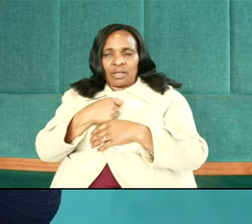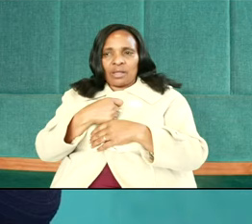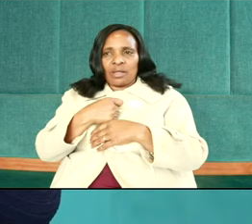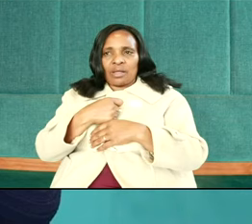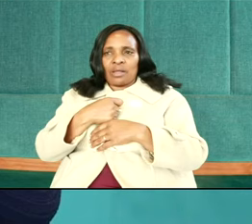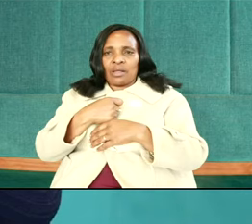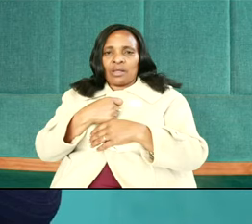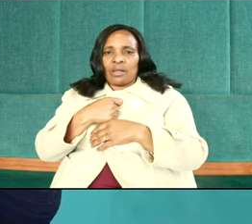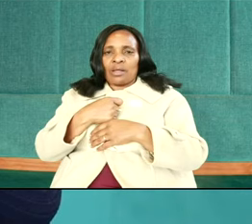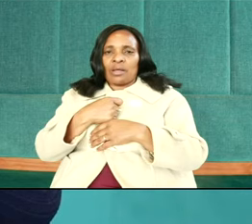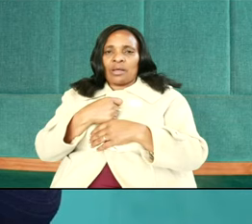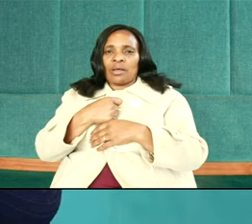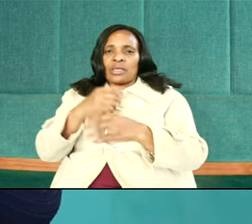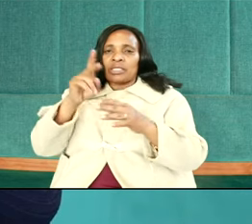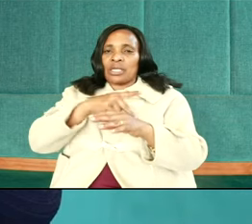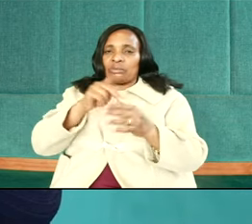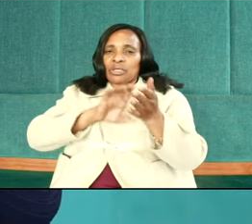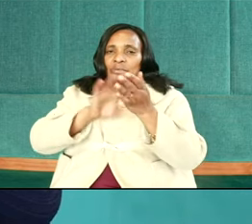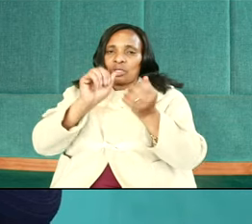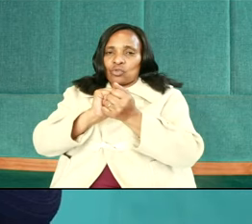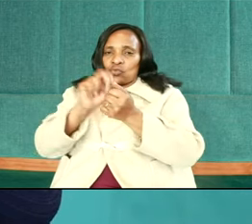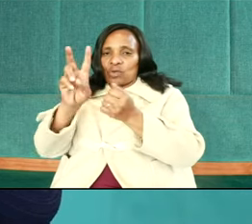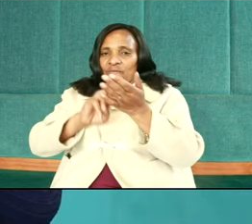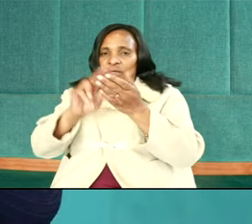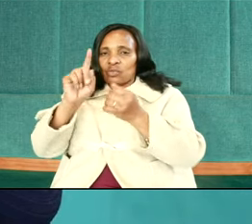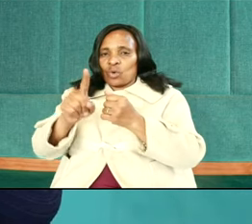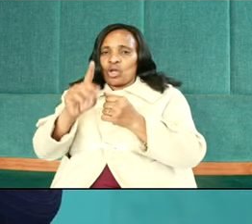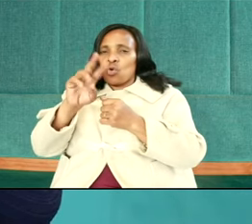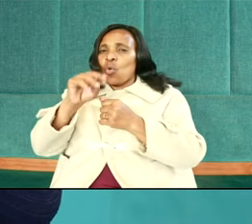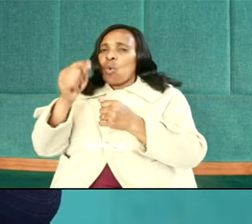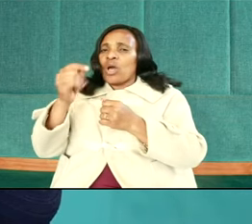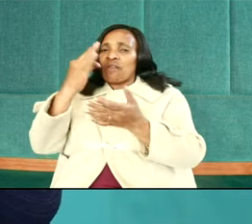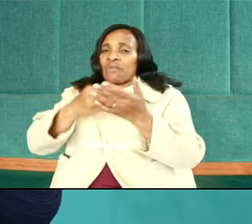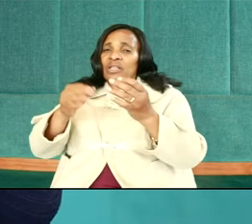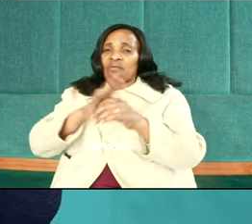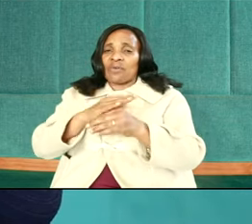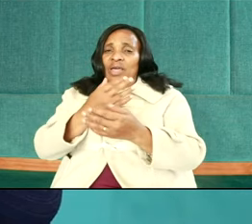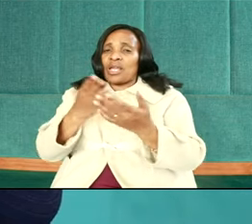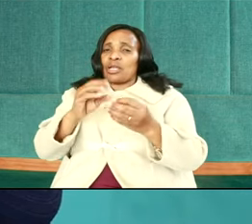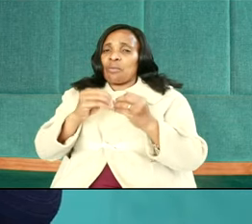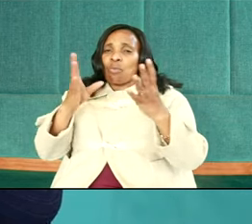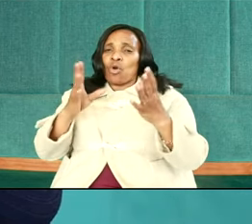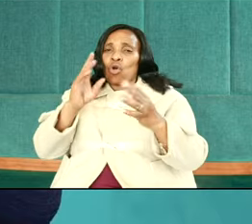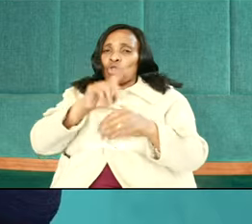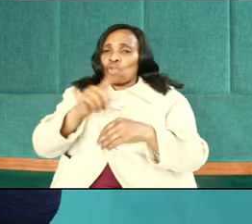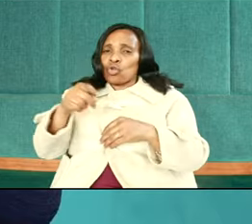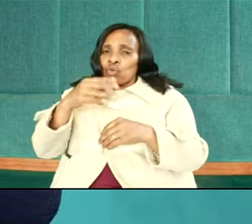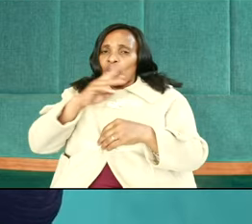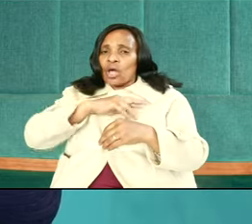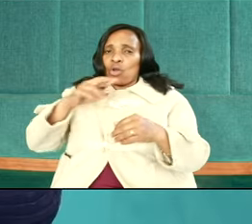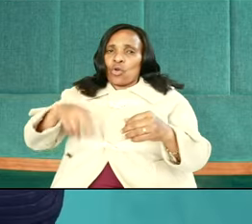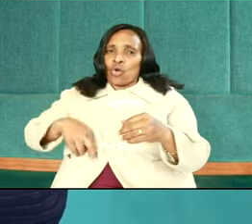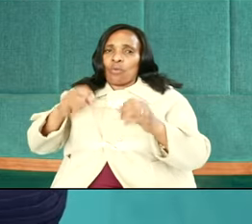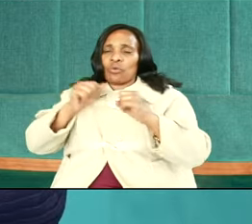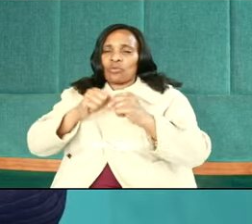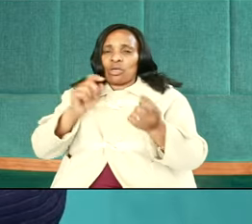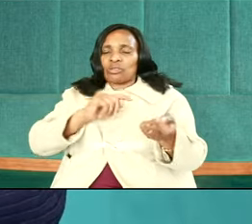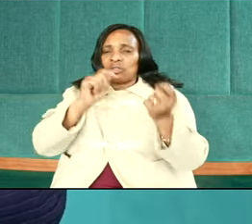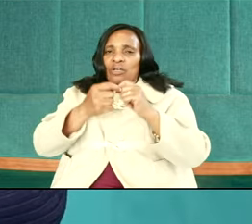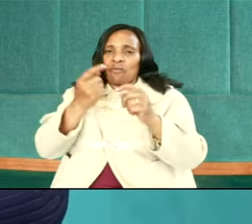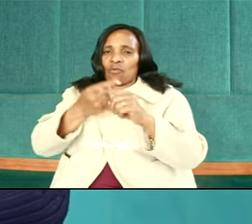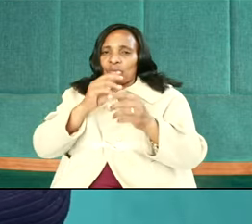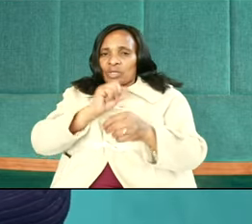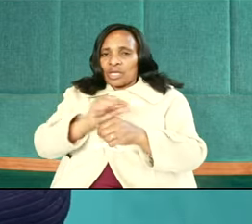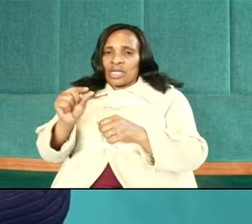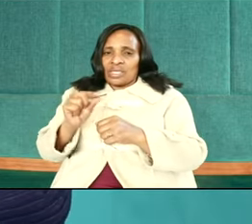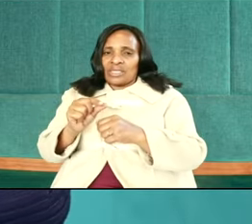is Psalm 12:1. "Help, Lord, for no one is faithful anymore. Those who are loyal have vanished from the human race." Now, I'm not sure if this